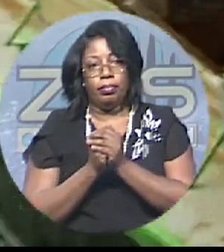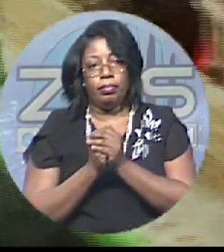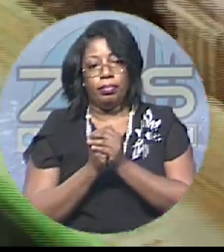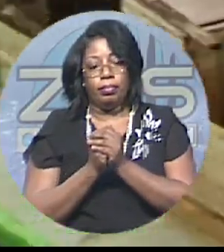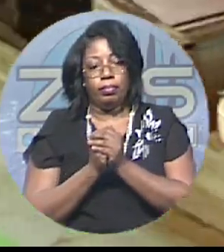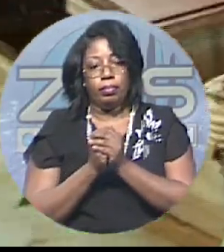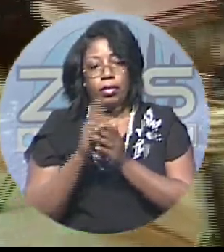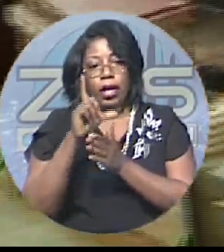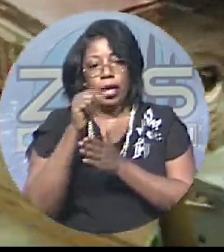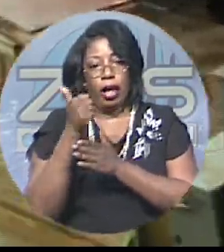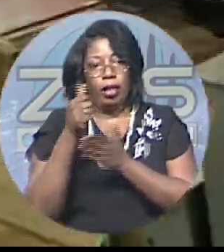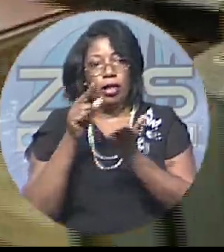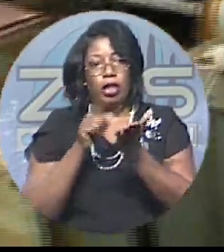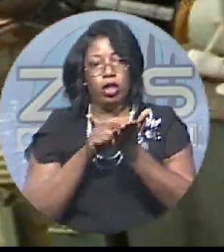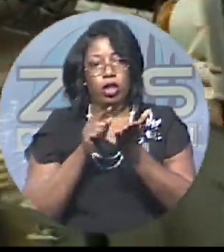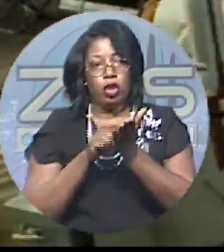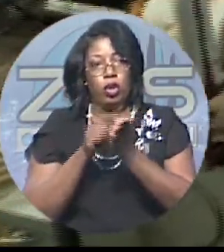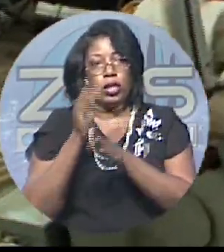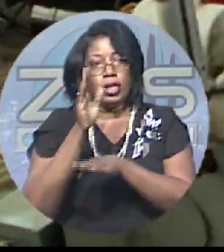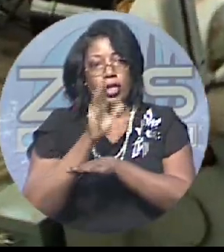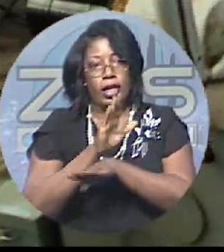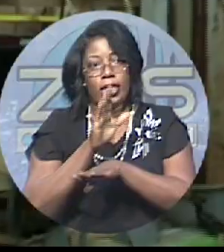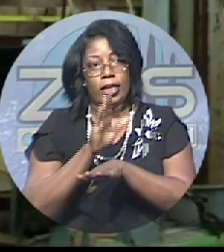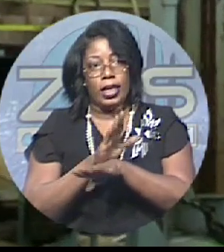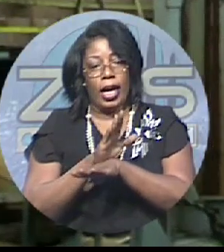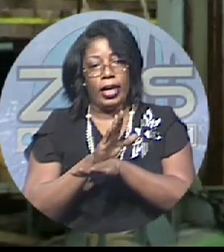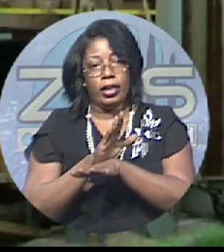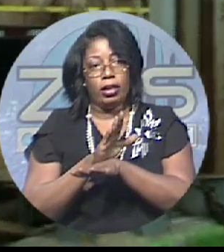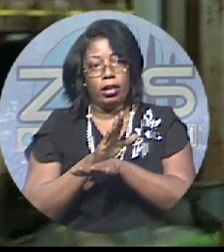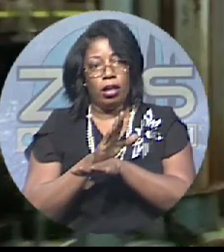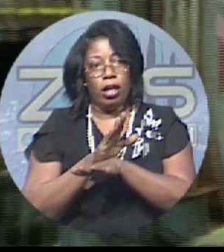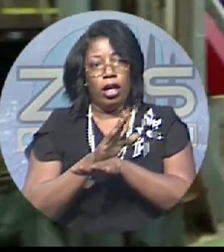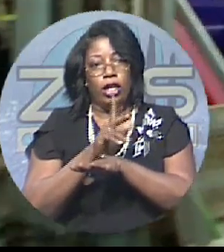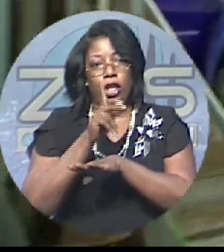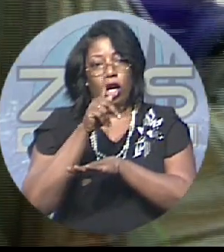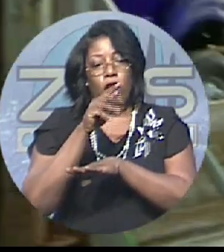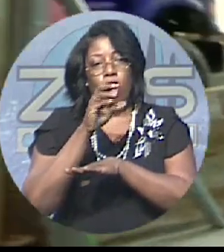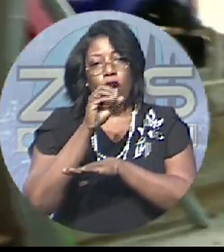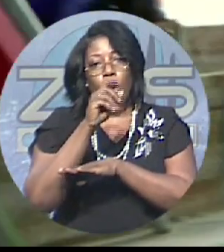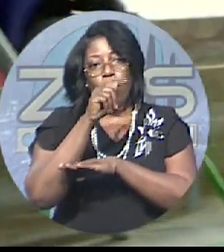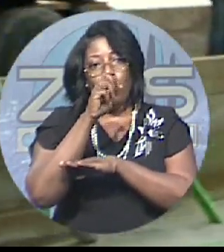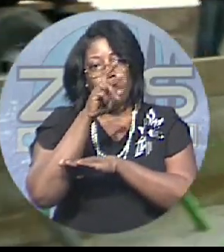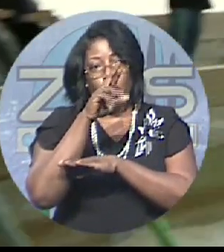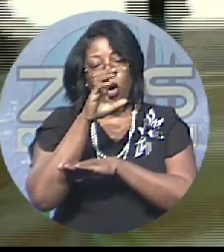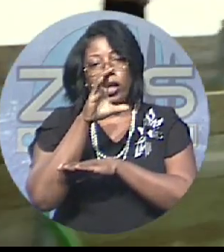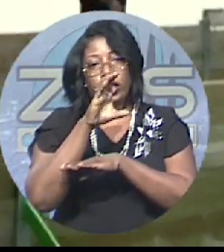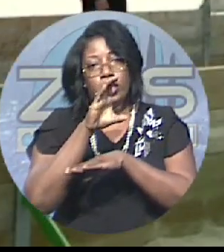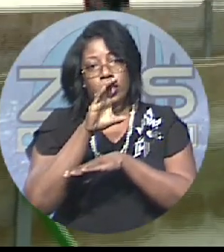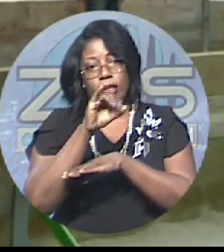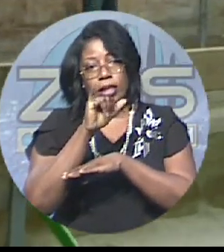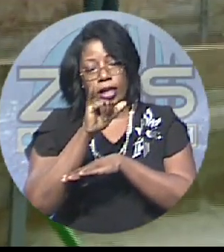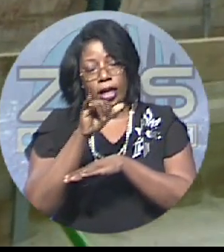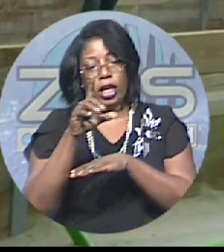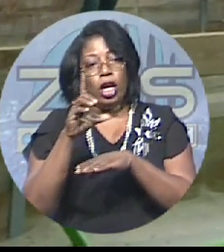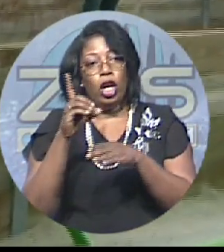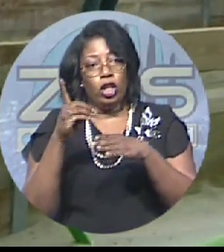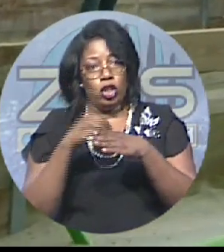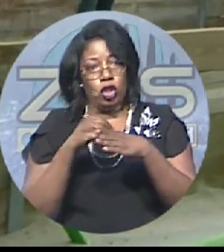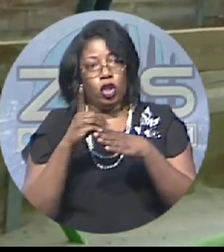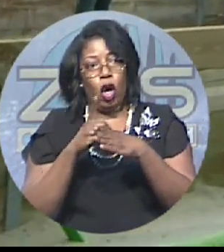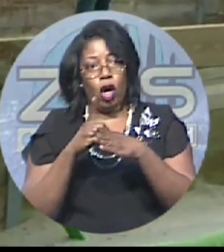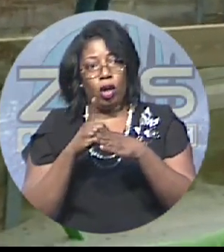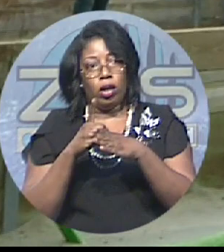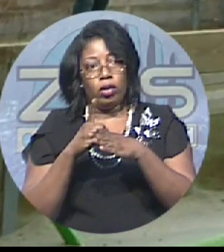Well, in other news tonight, the Potter's Key dock pretty busy as everyone tries to pitch in and offer some assistance